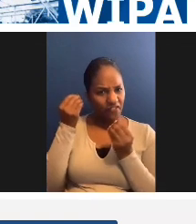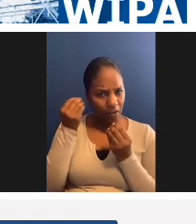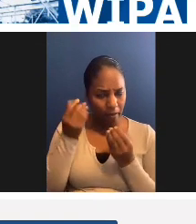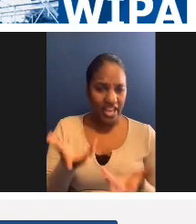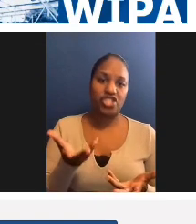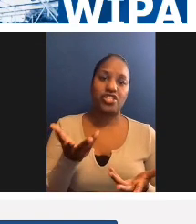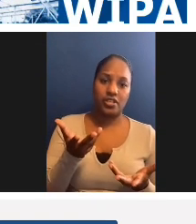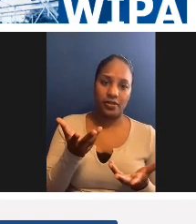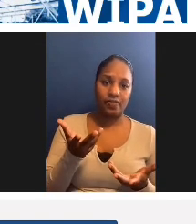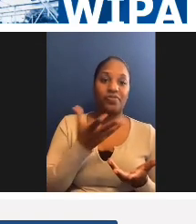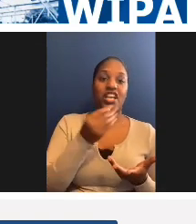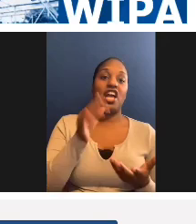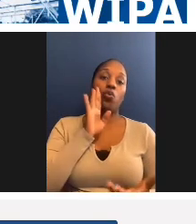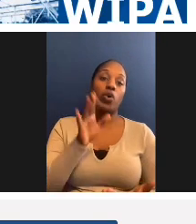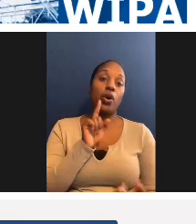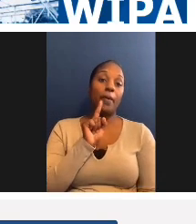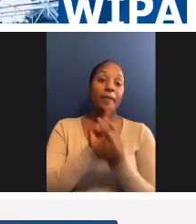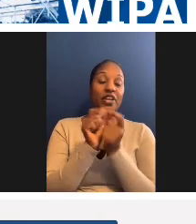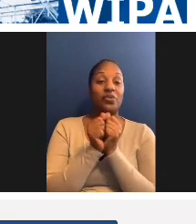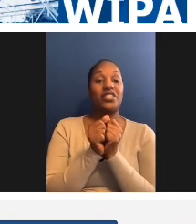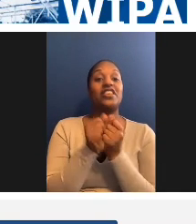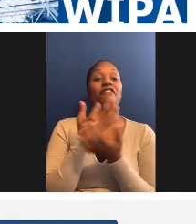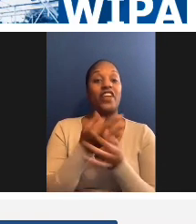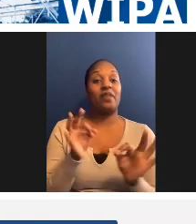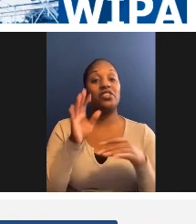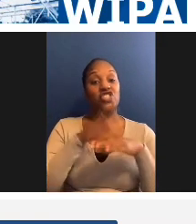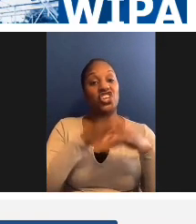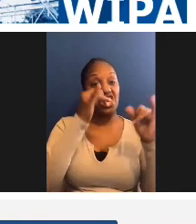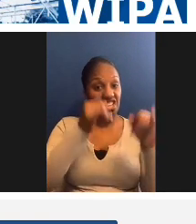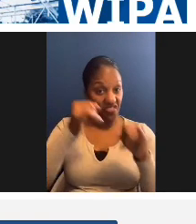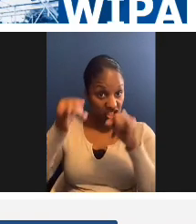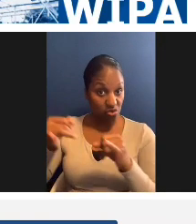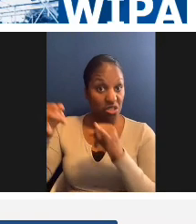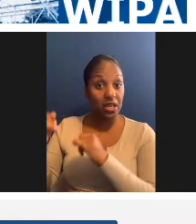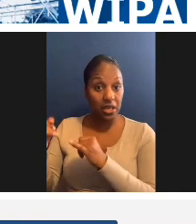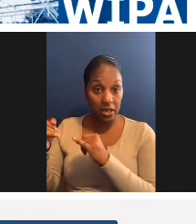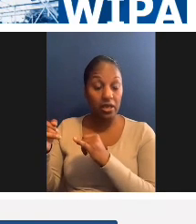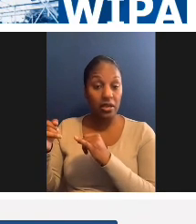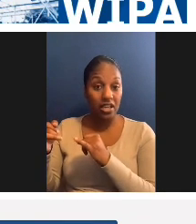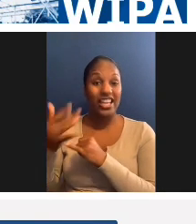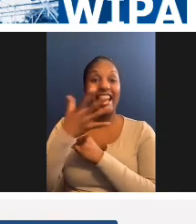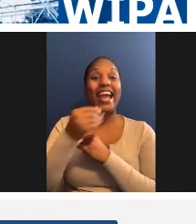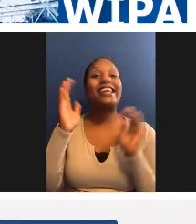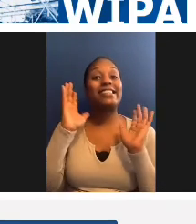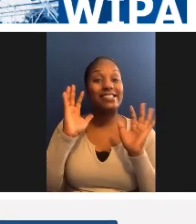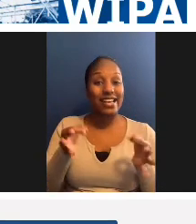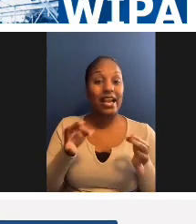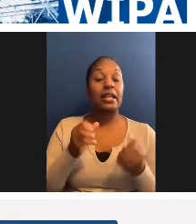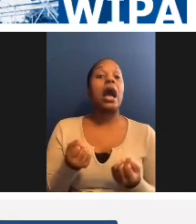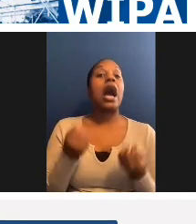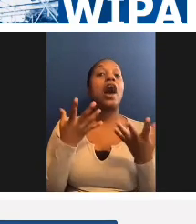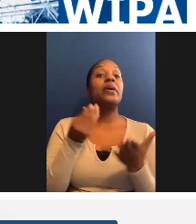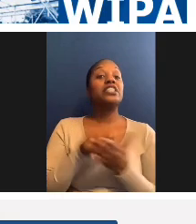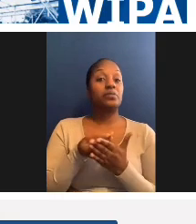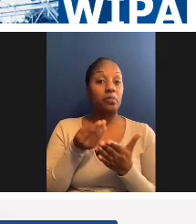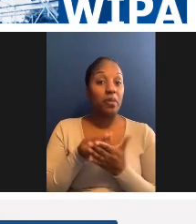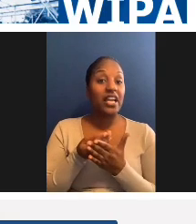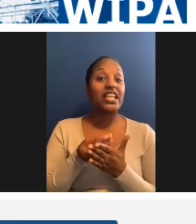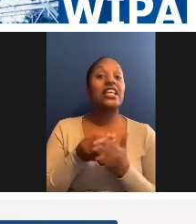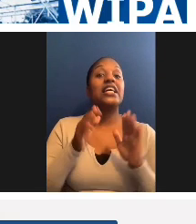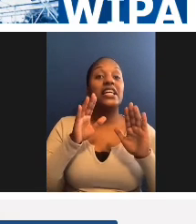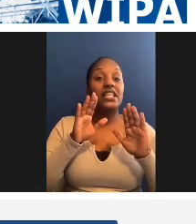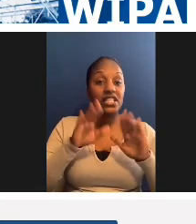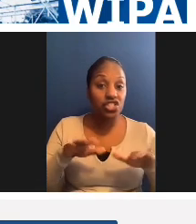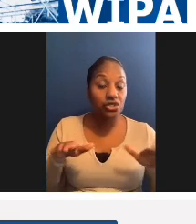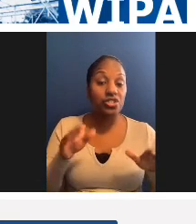information and will meet with families on an individual basis and decide how much money the kiddo can